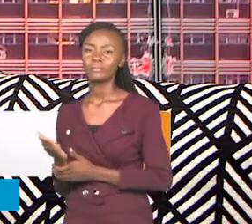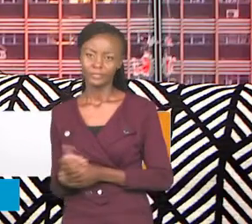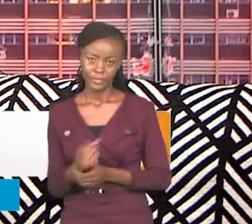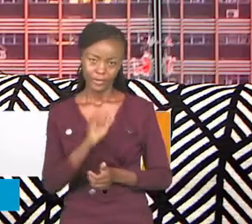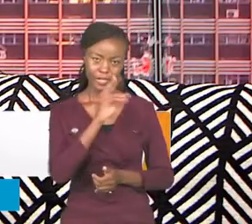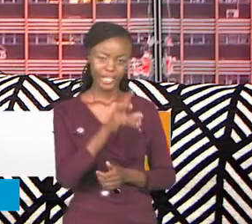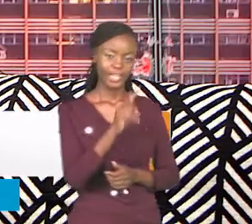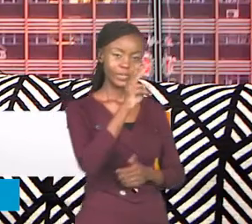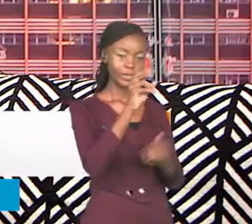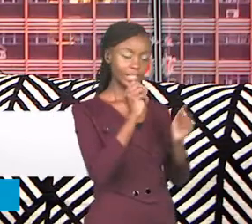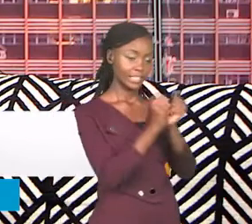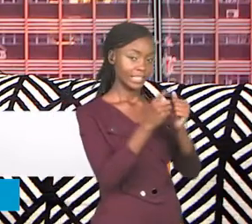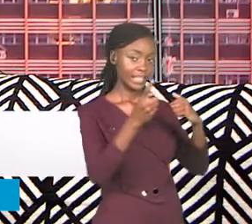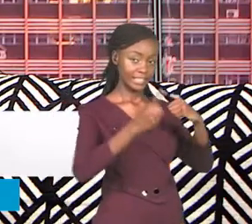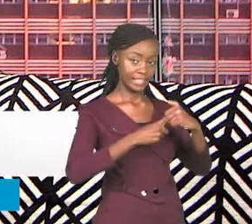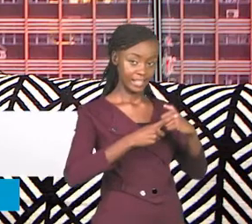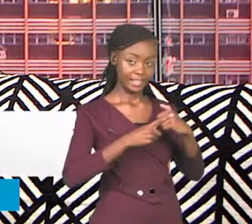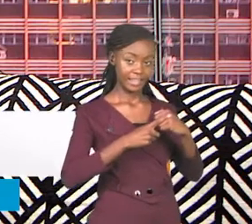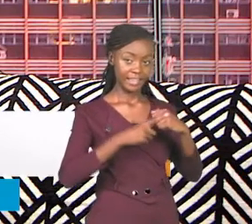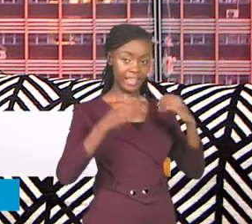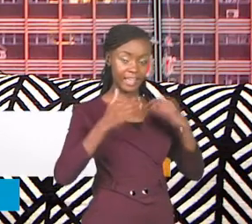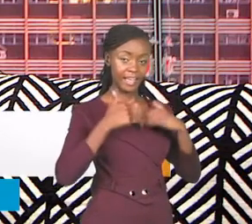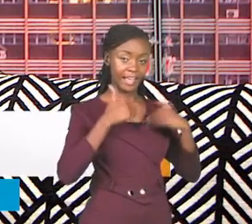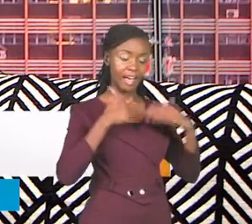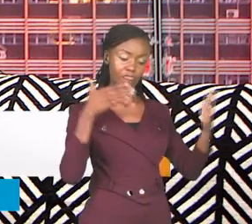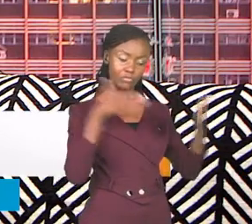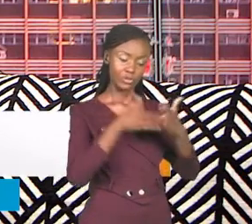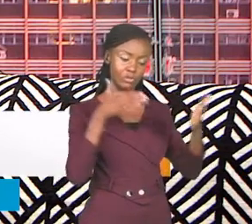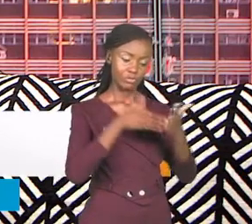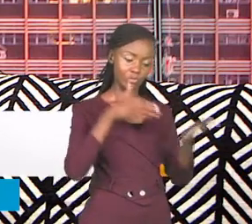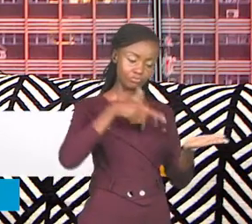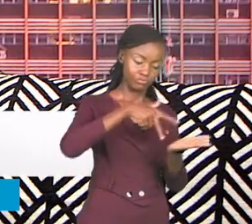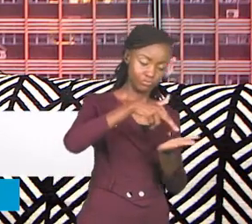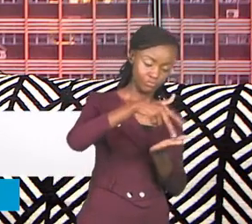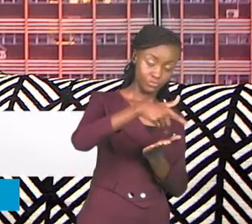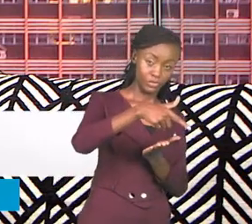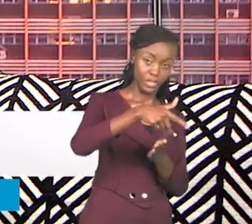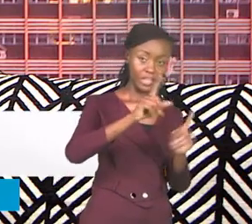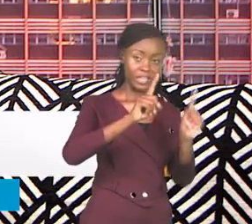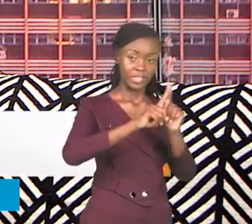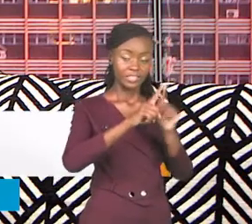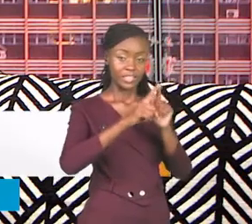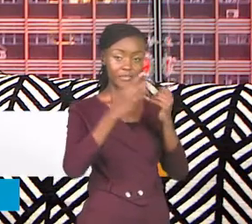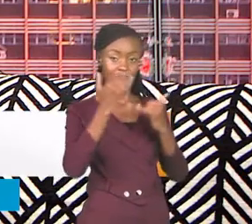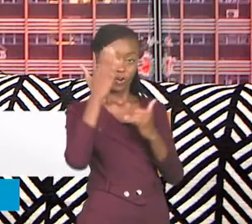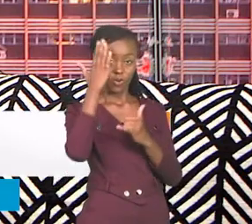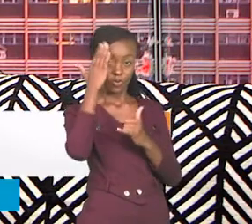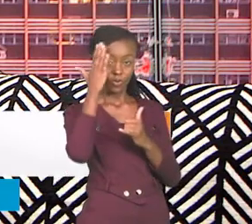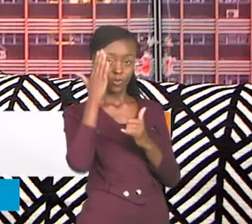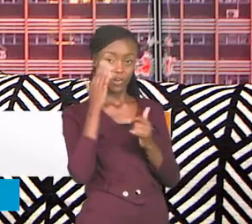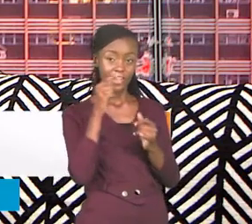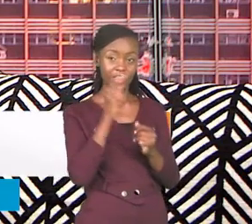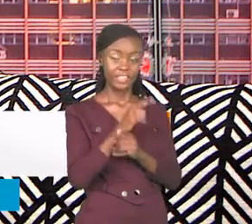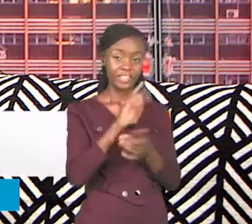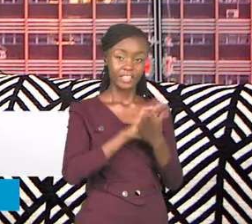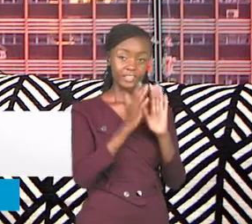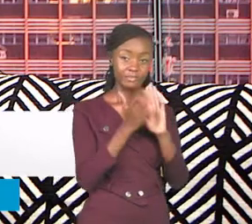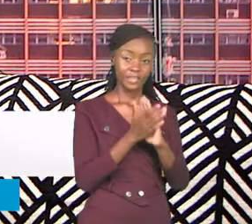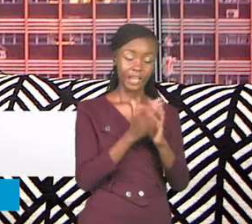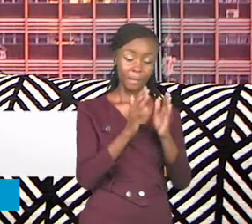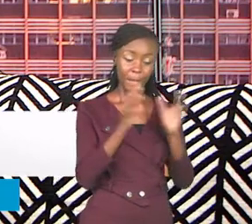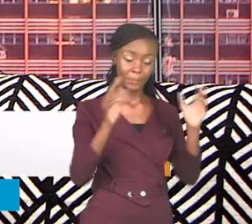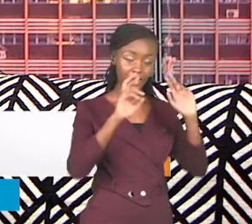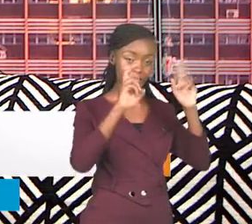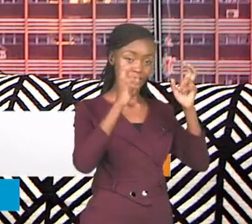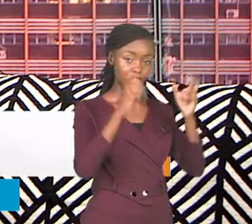2016, we looked at this pedestrian issue and realized it was really becoming a bigger